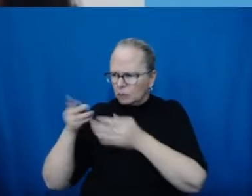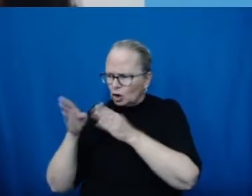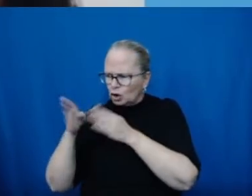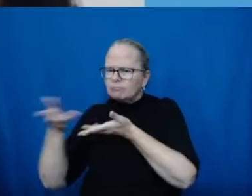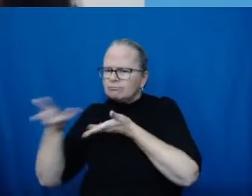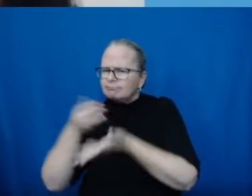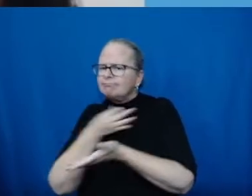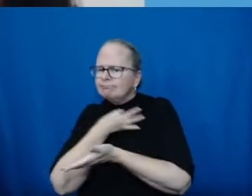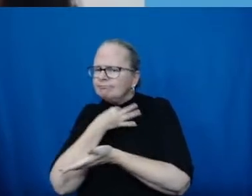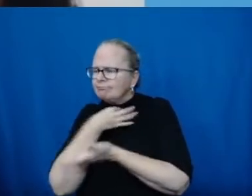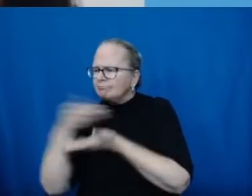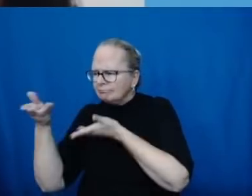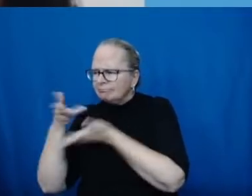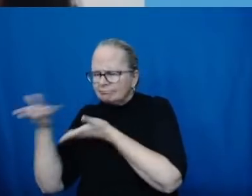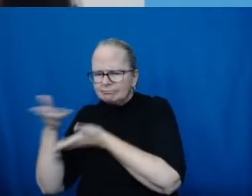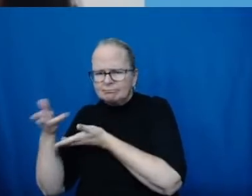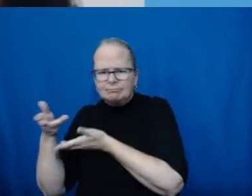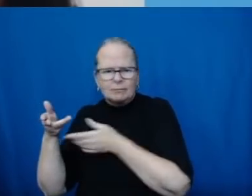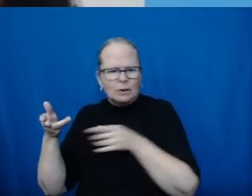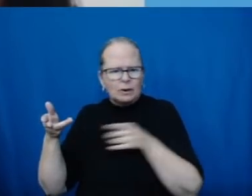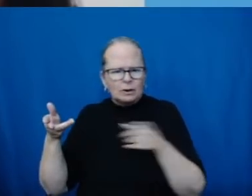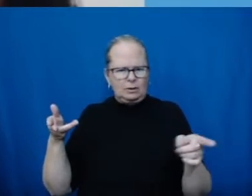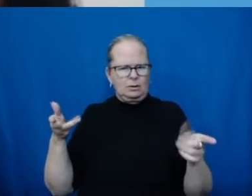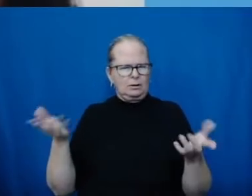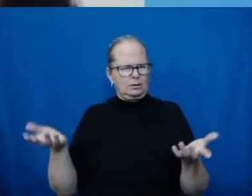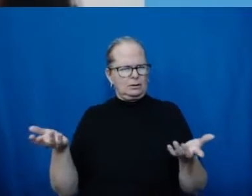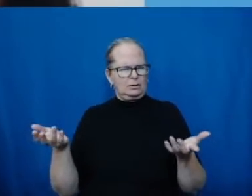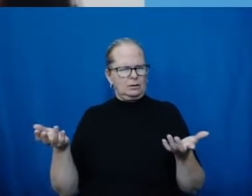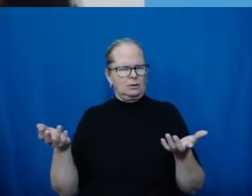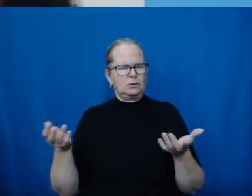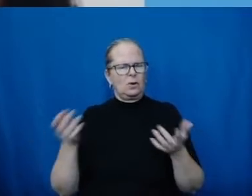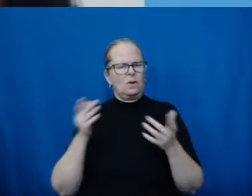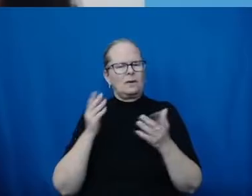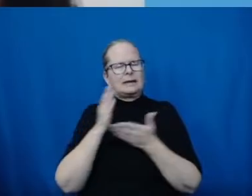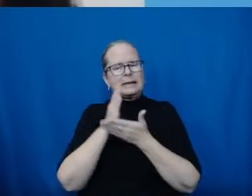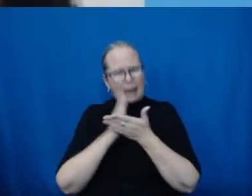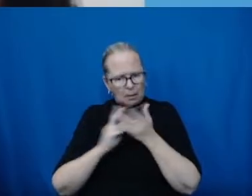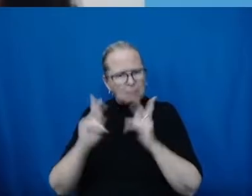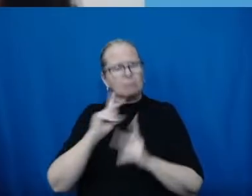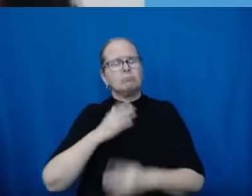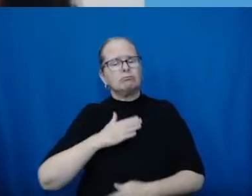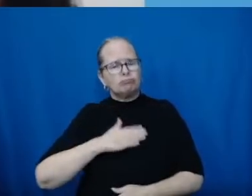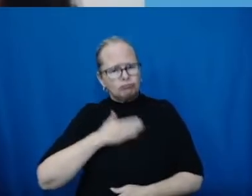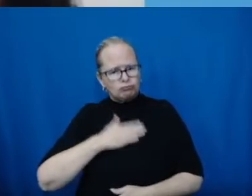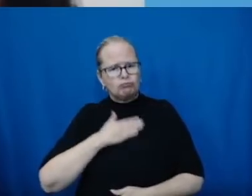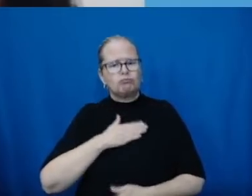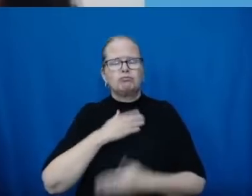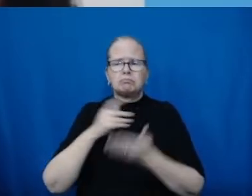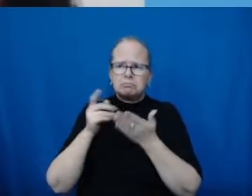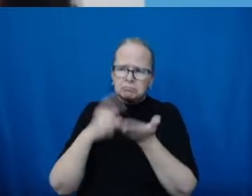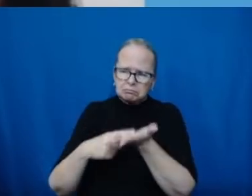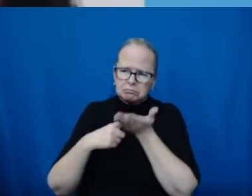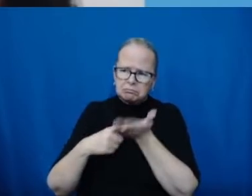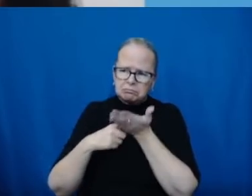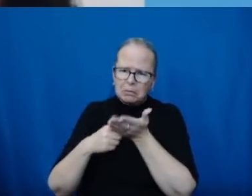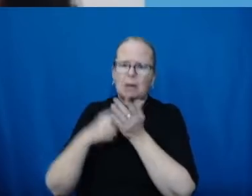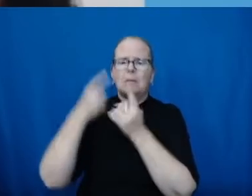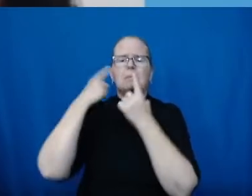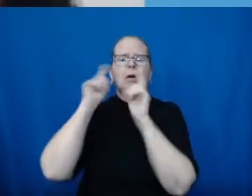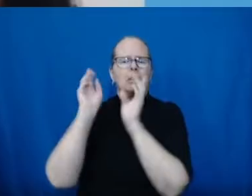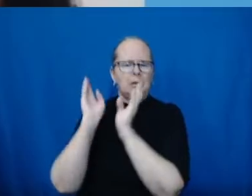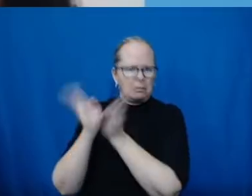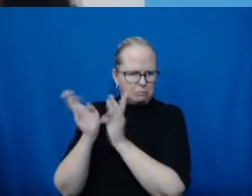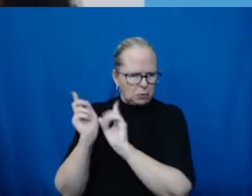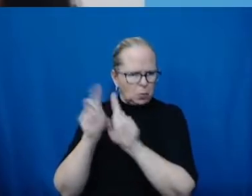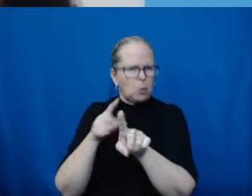with, and that it is, I love using Ted Lasso as your baseline for that. I think like have your separate like side